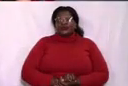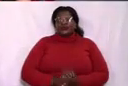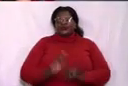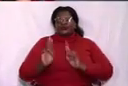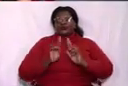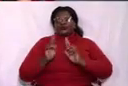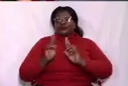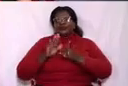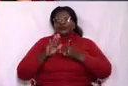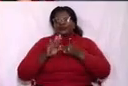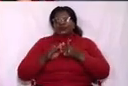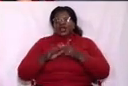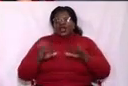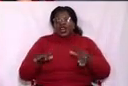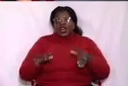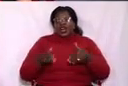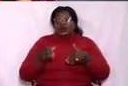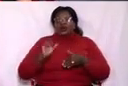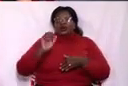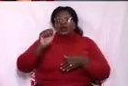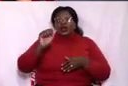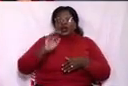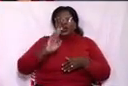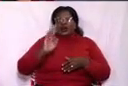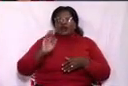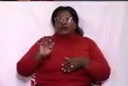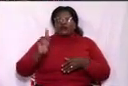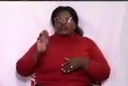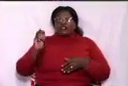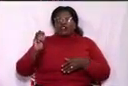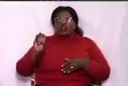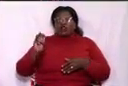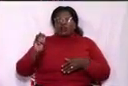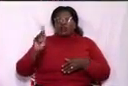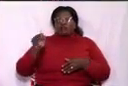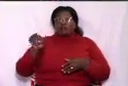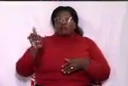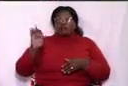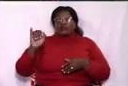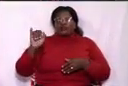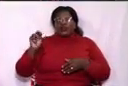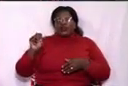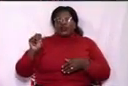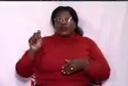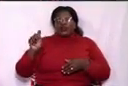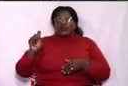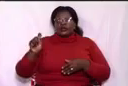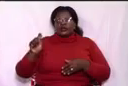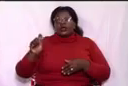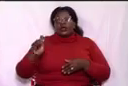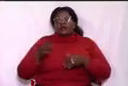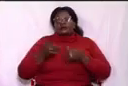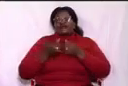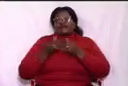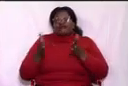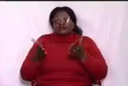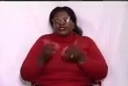how Afroprint was established, the type of great work she does,